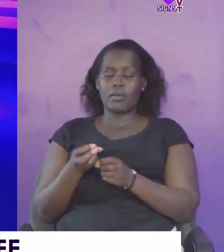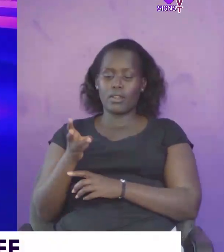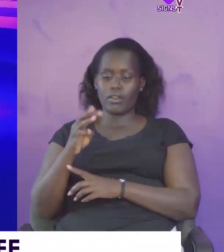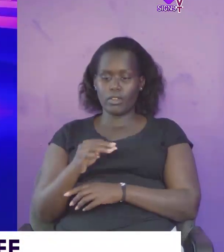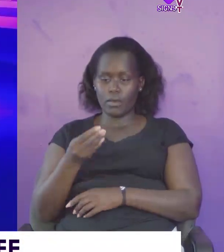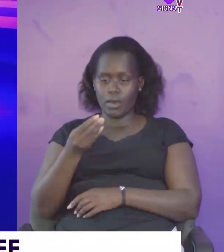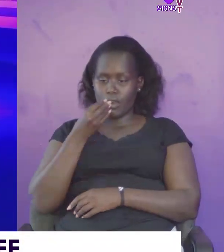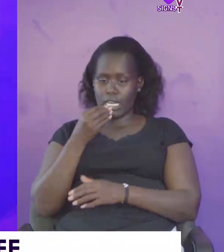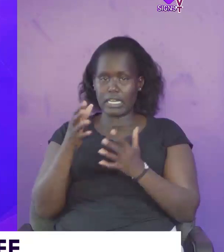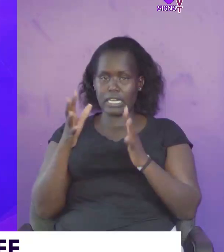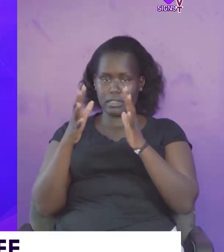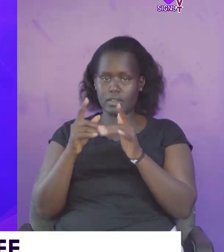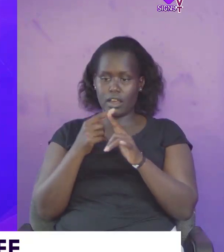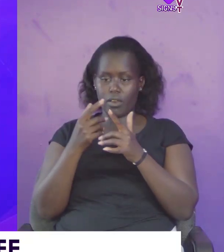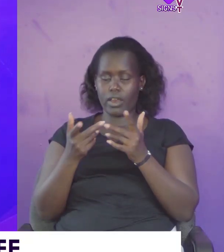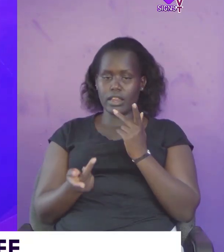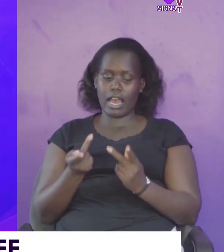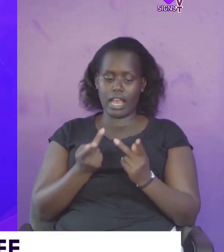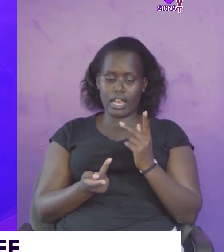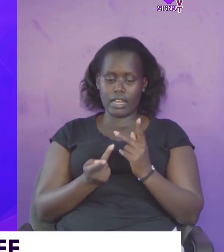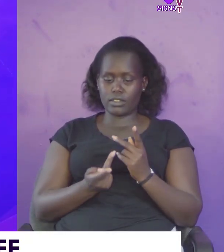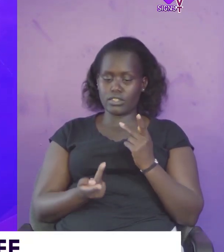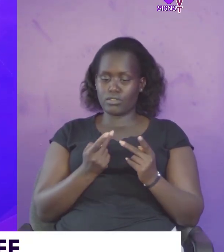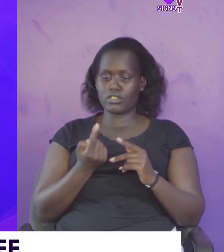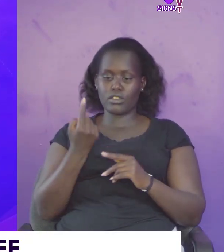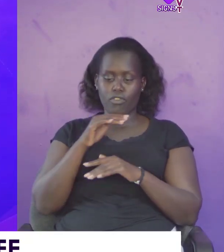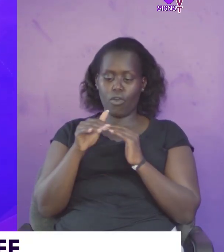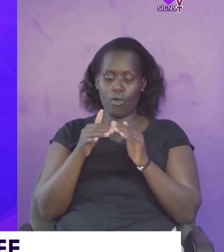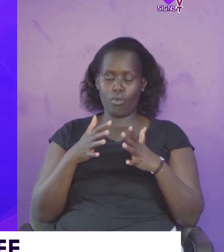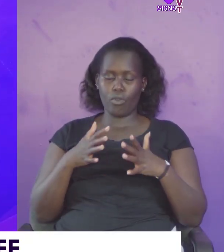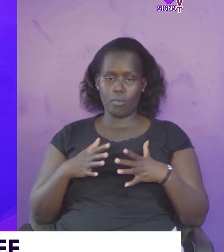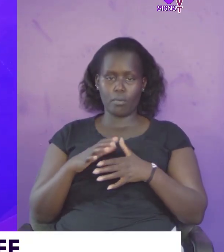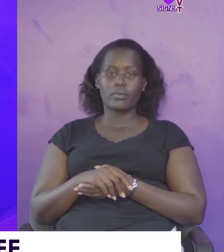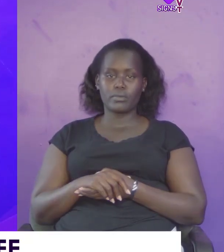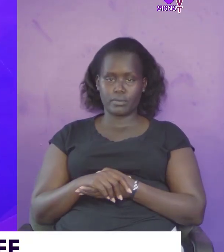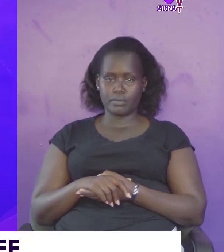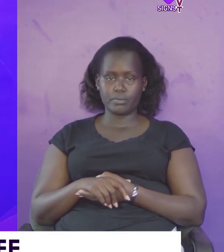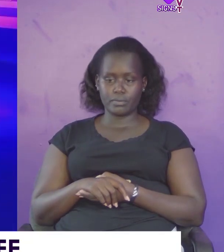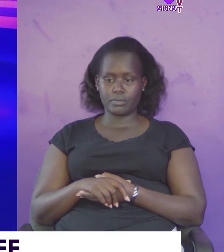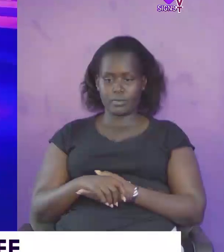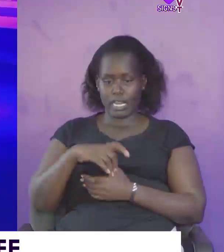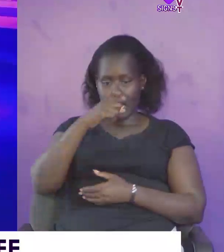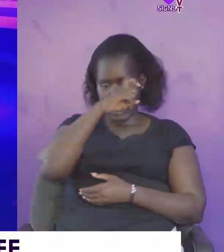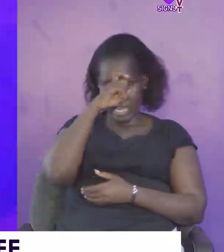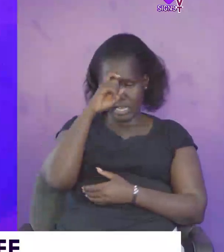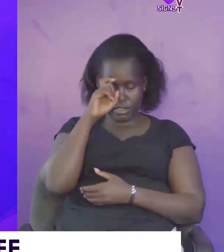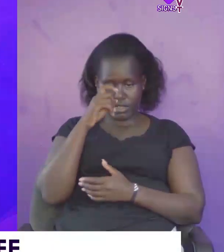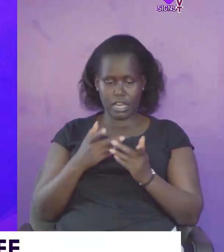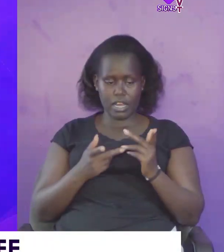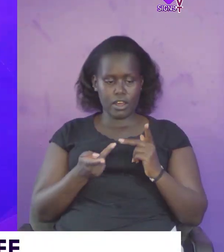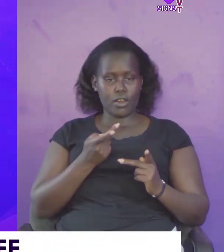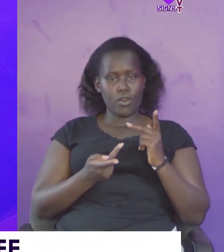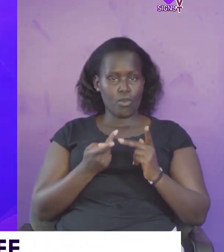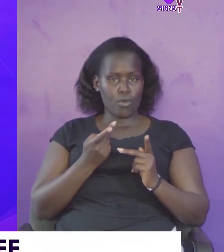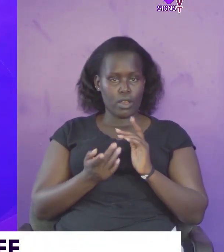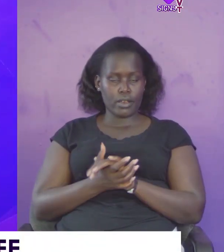and celebrating, they're in the kitchen. Yeah, they're in the kitchen. Cooking for everybody. In this celebration, everyone is they are sweating in the kitchen, cooking. Yeah, cooking